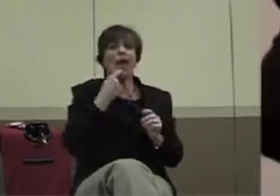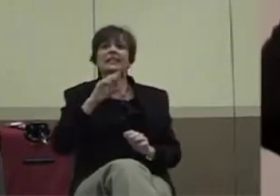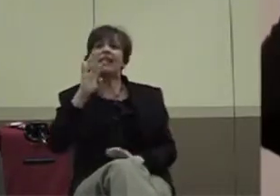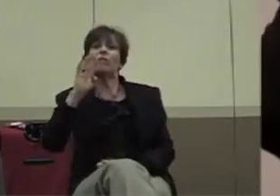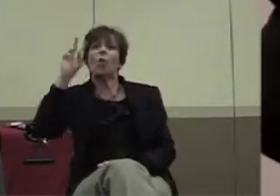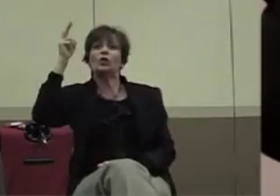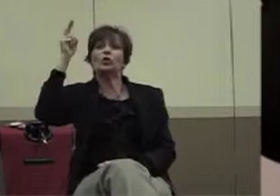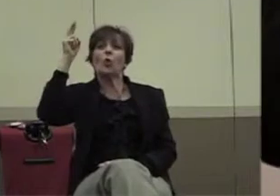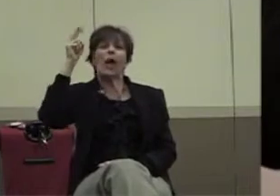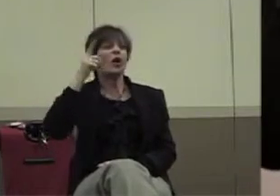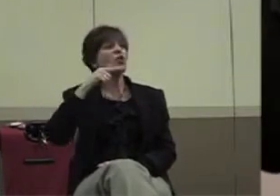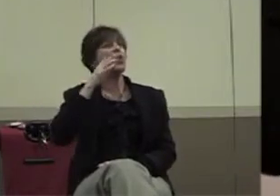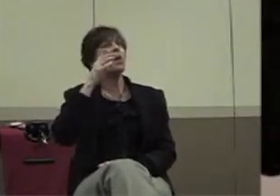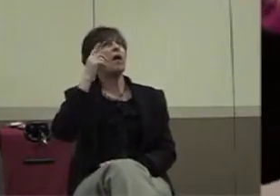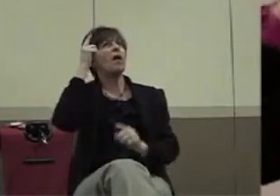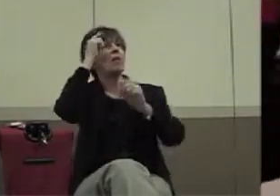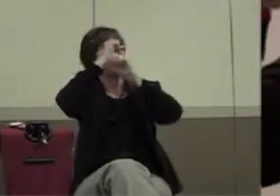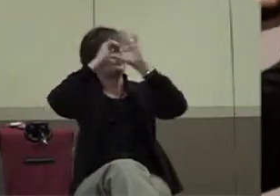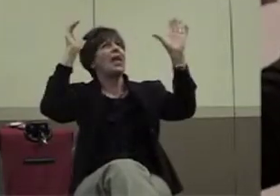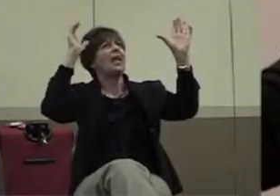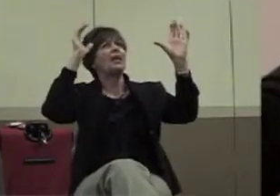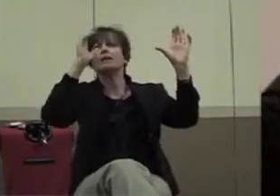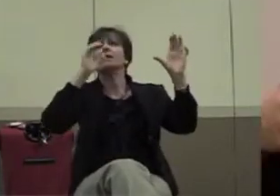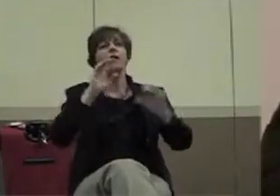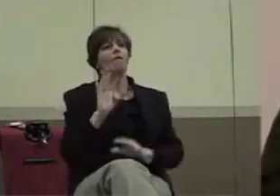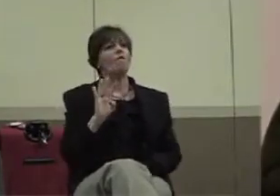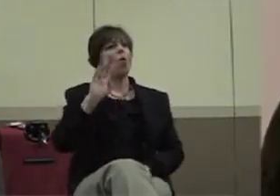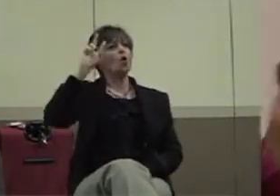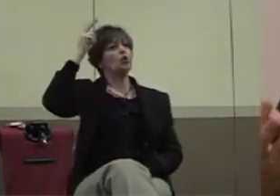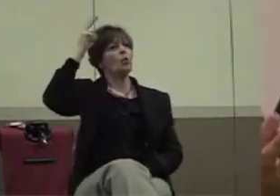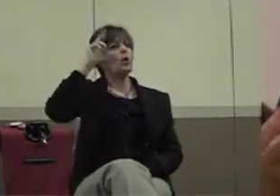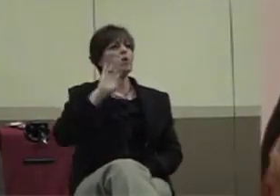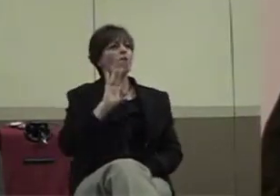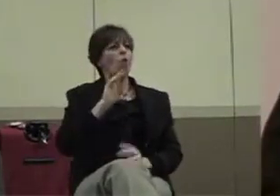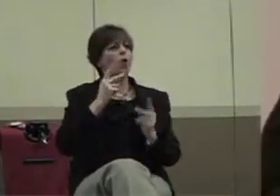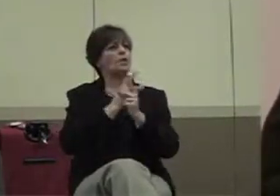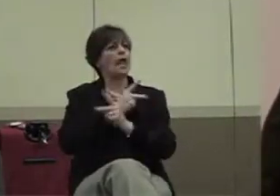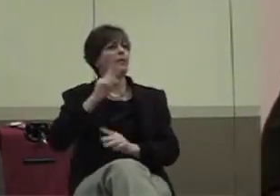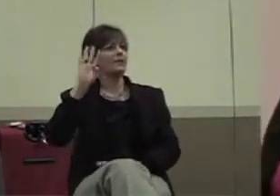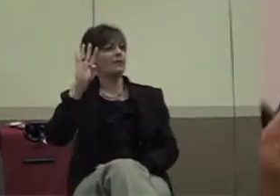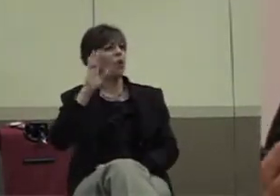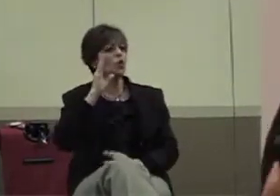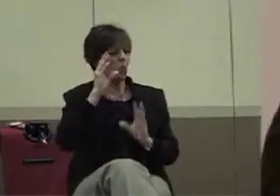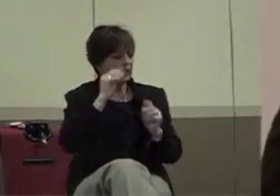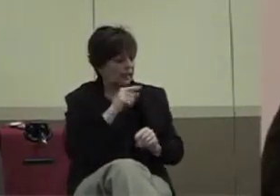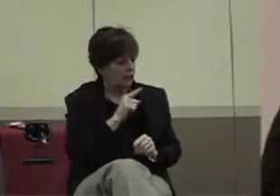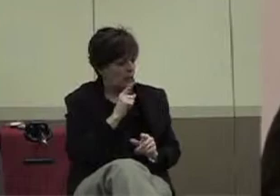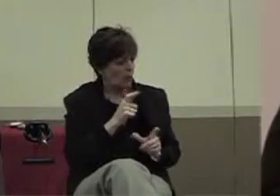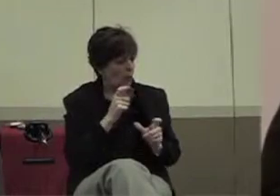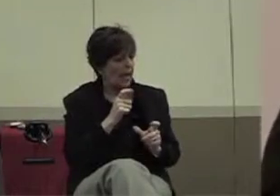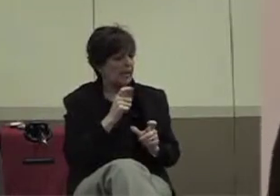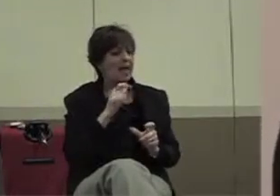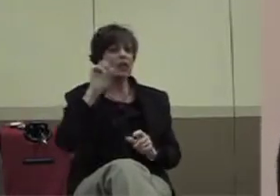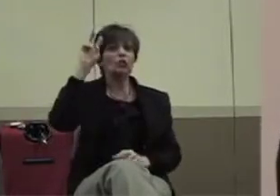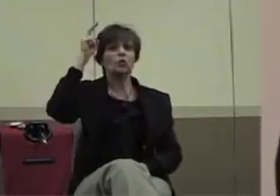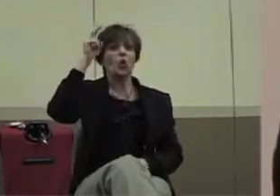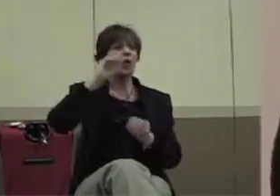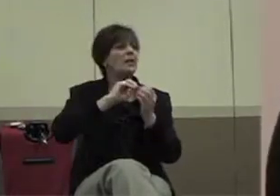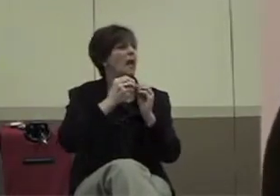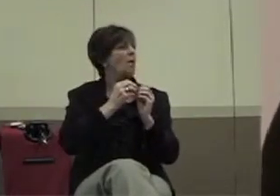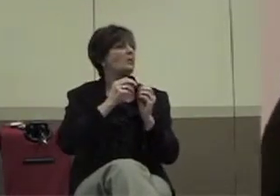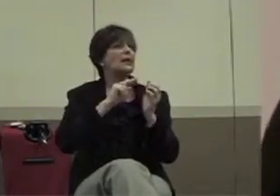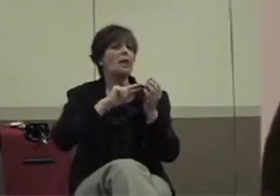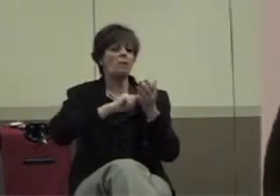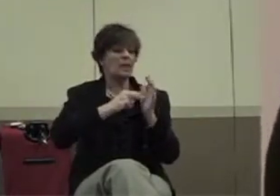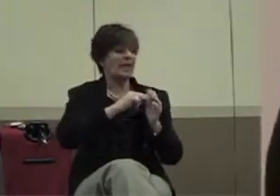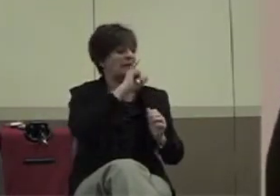going to think 4 squared. 4 times 4. And you're going to teach the kid real quick that squaring numbers just means that number times